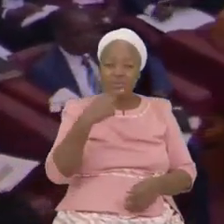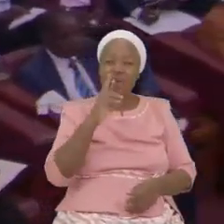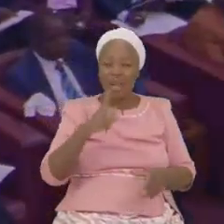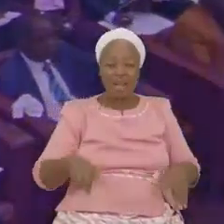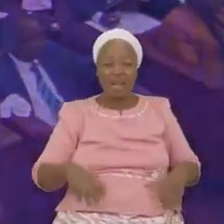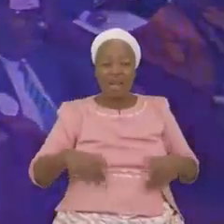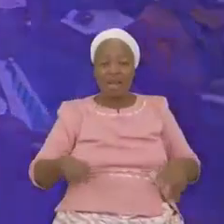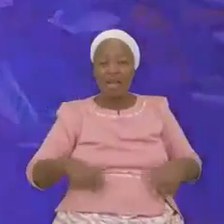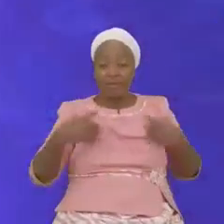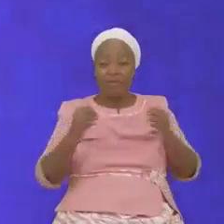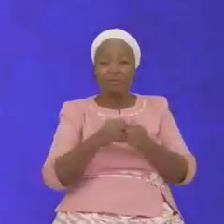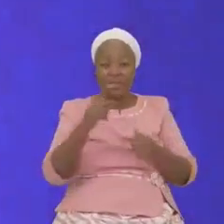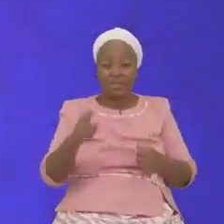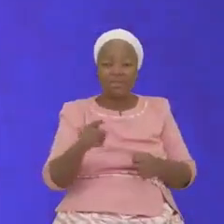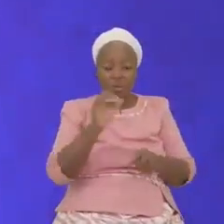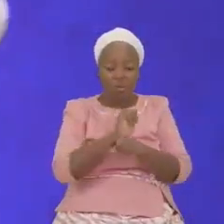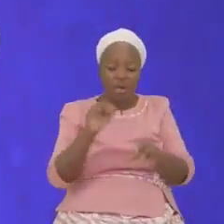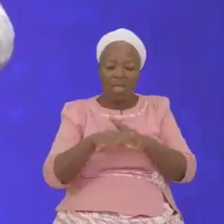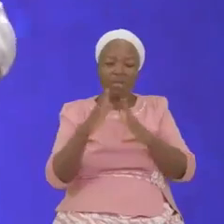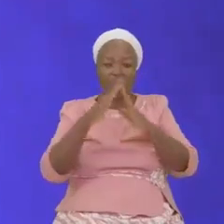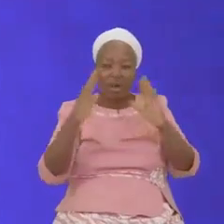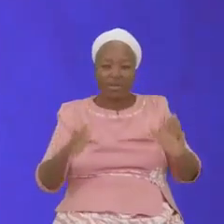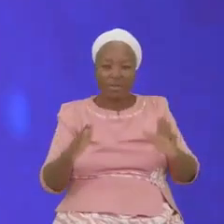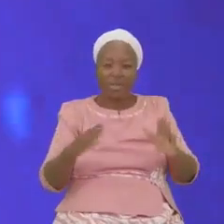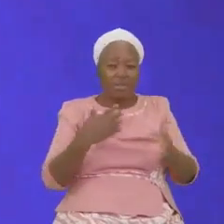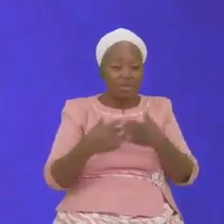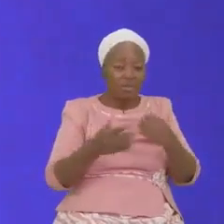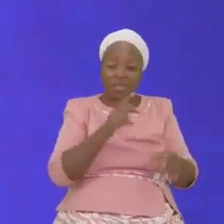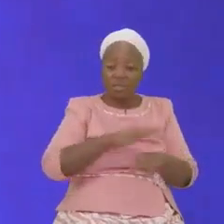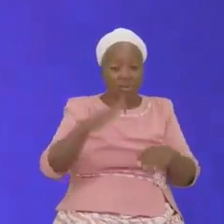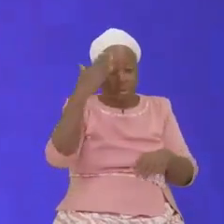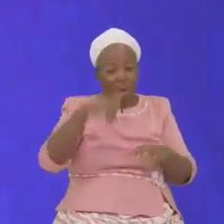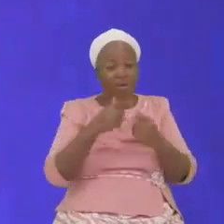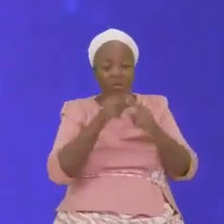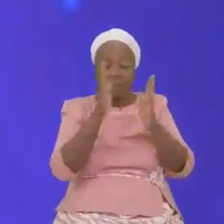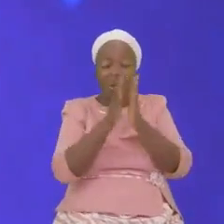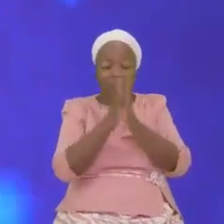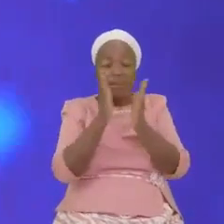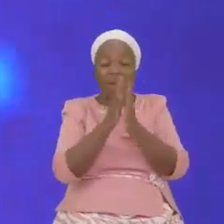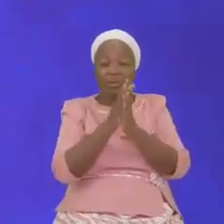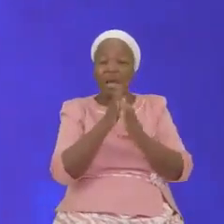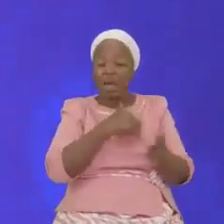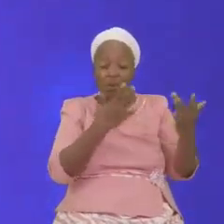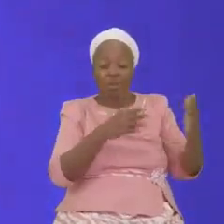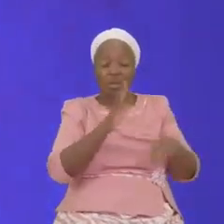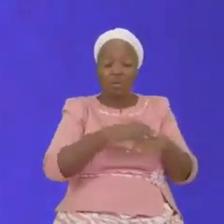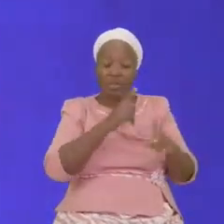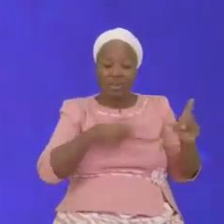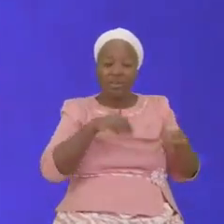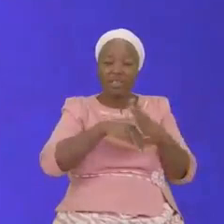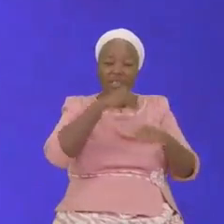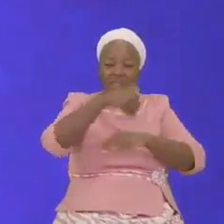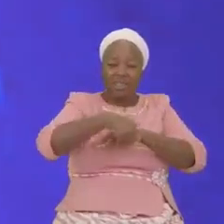living with you, working in your house, even if they don't know how to pray and pray and pray and wait on the Lord in the night,